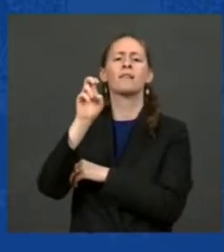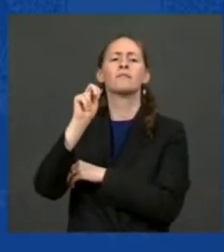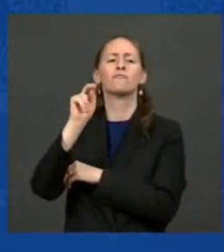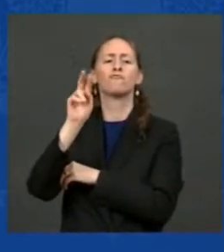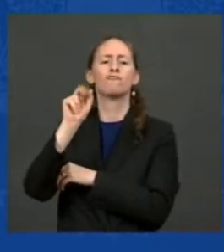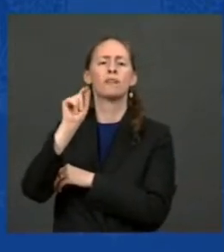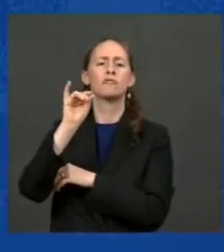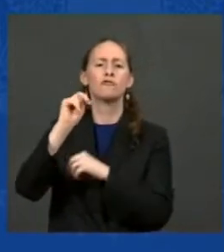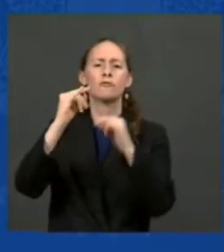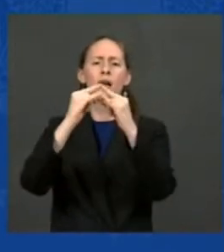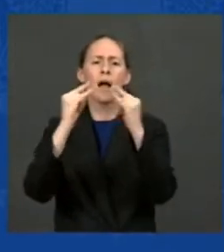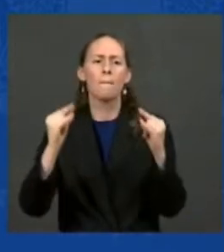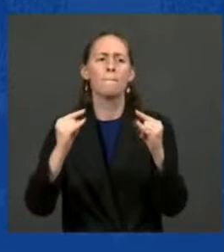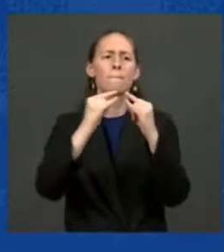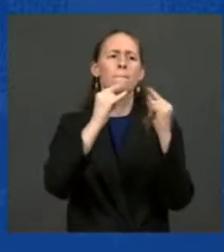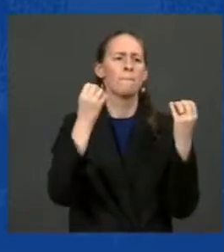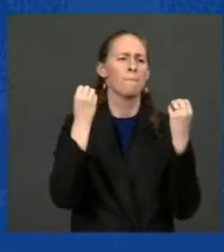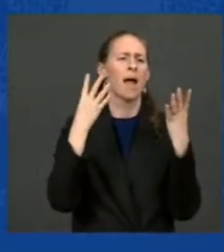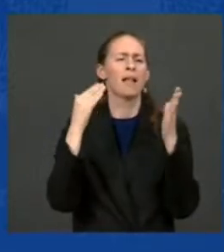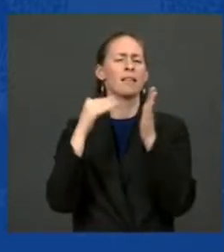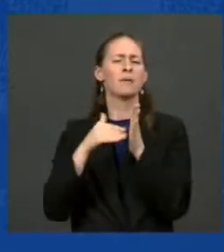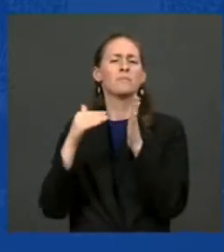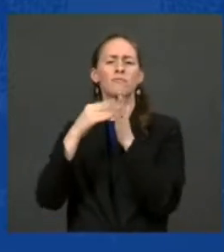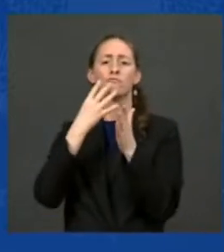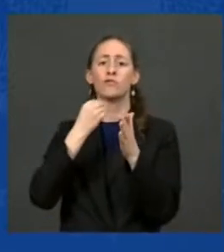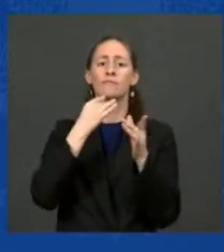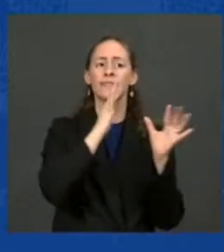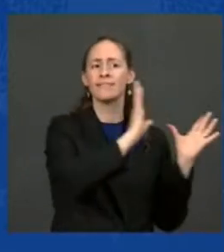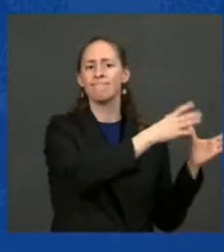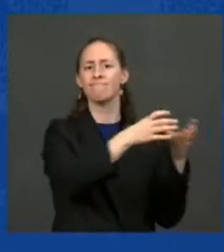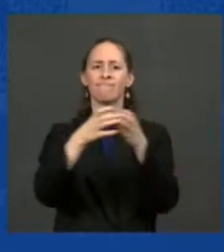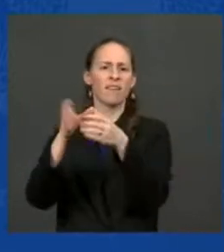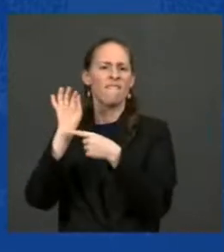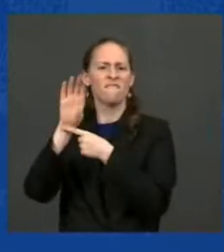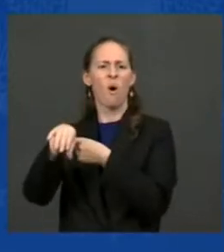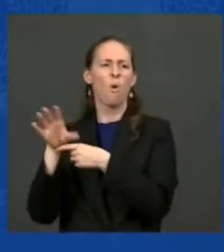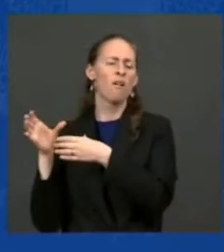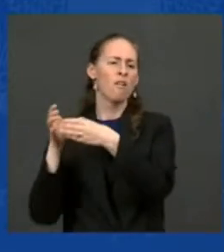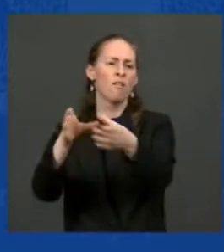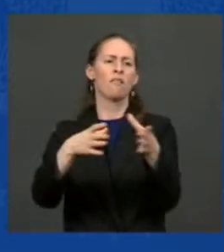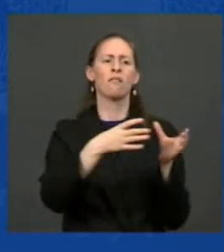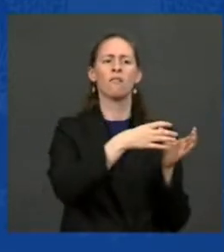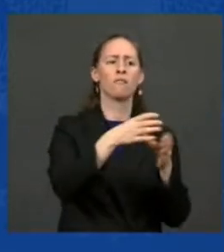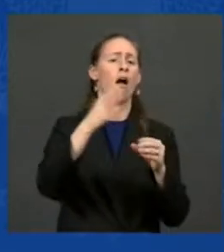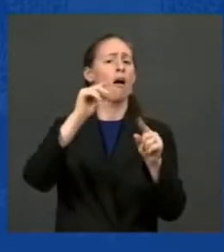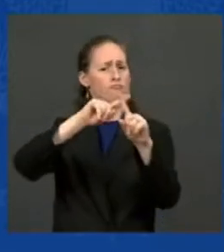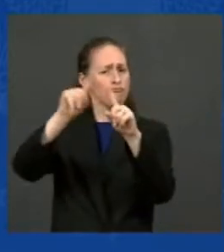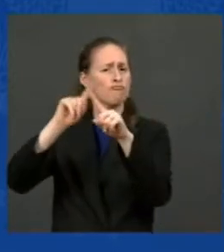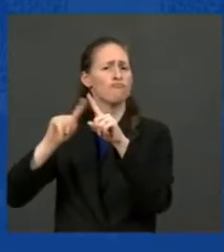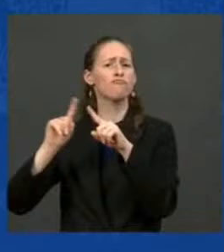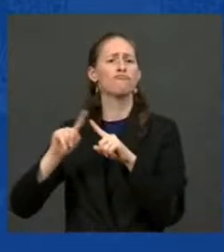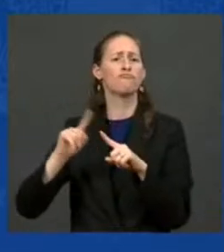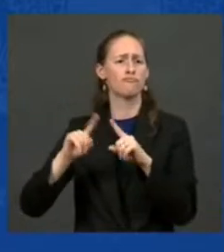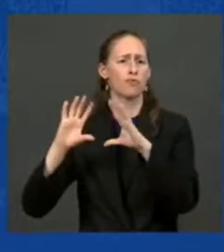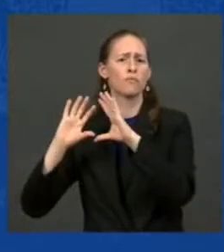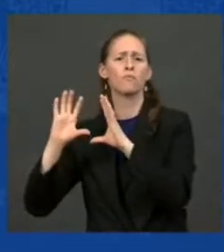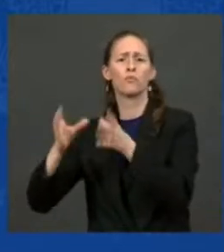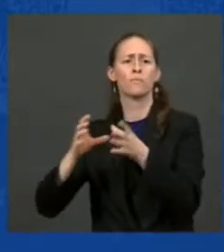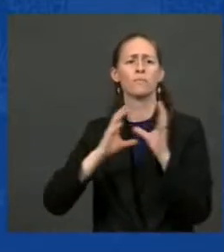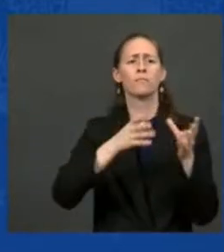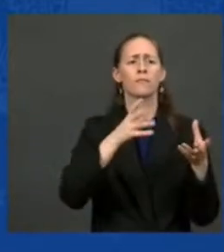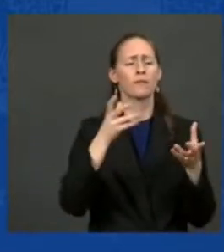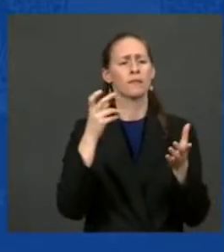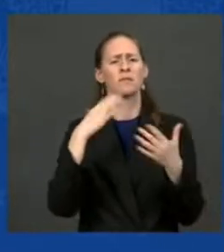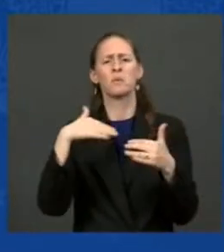of Jews rounded up, along with members of other minority groups, thrown into camps, abused, used as